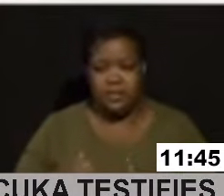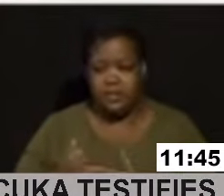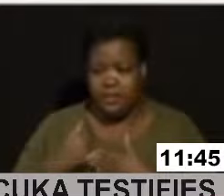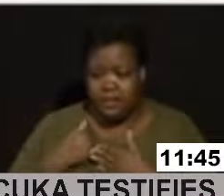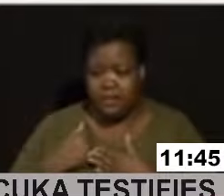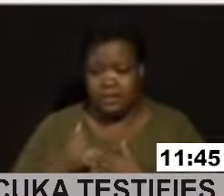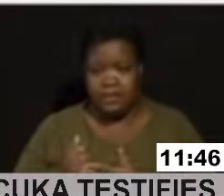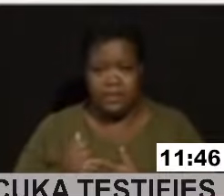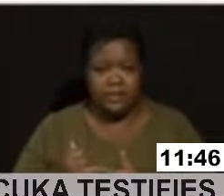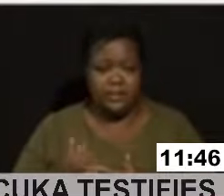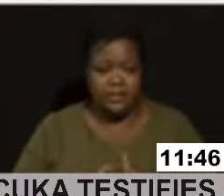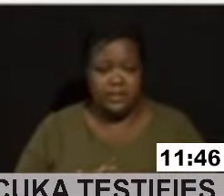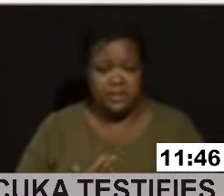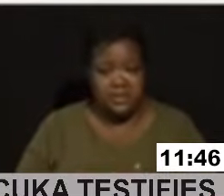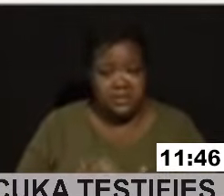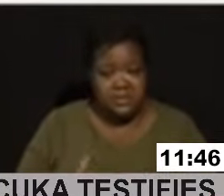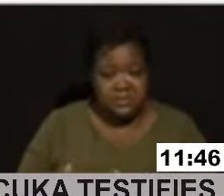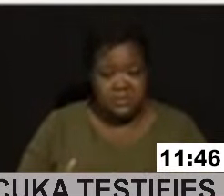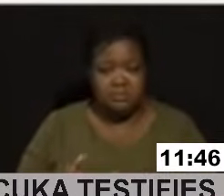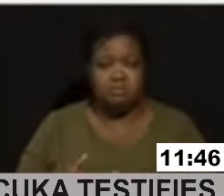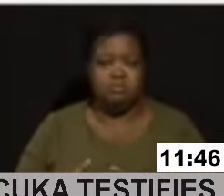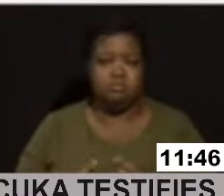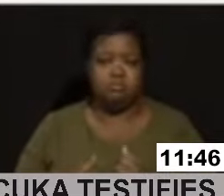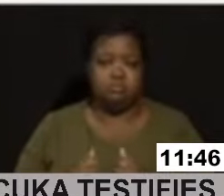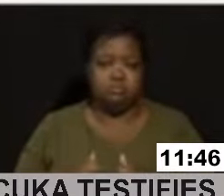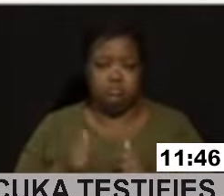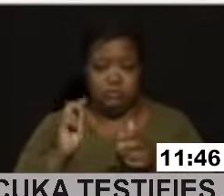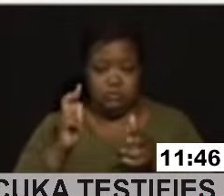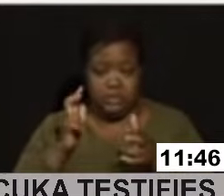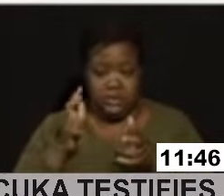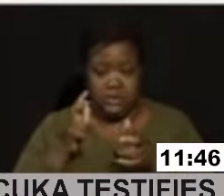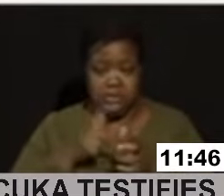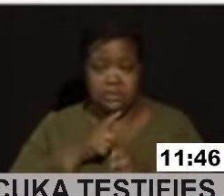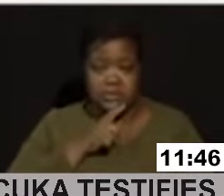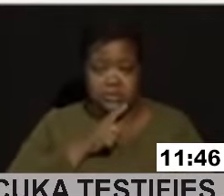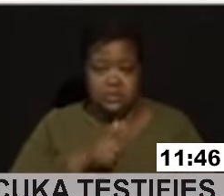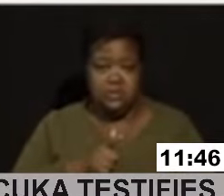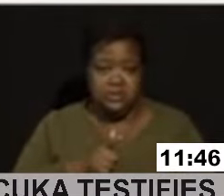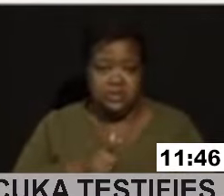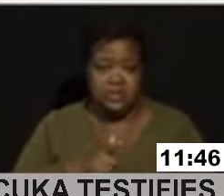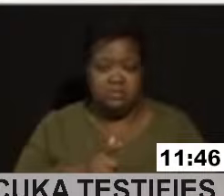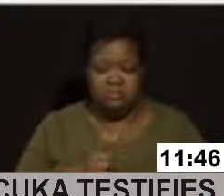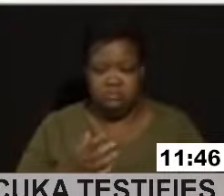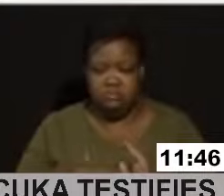that? You listen and you tell them where to get off.